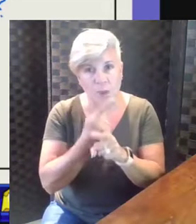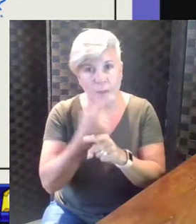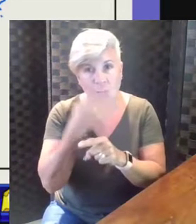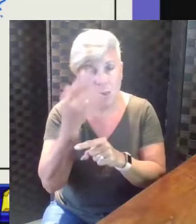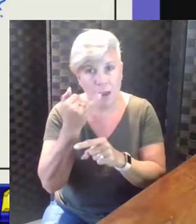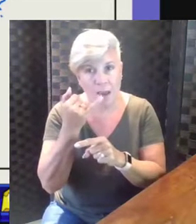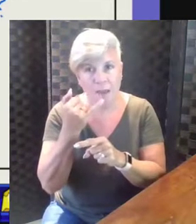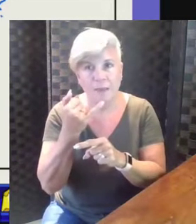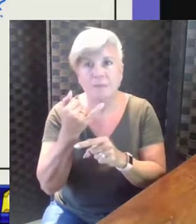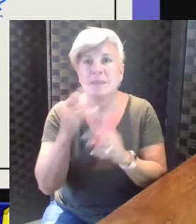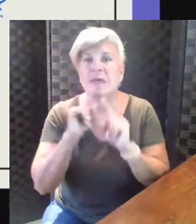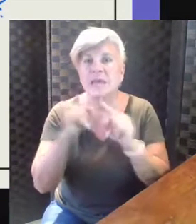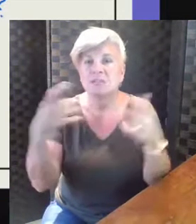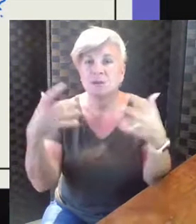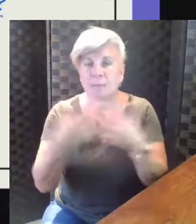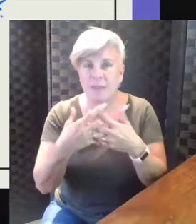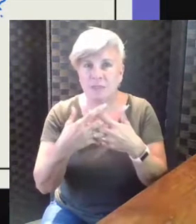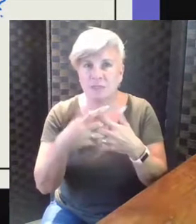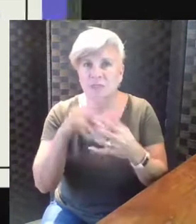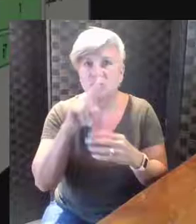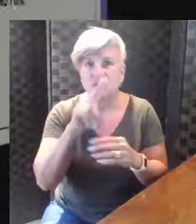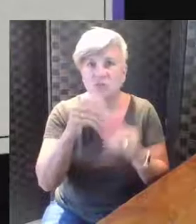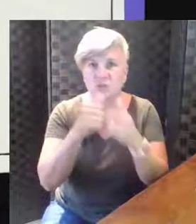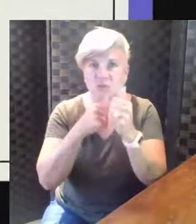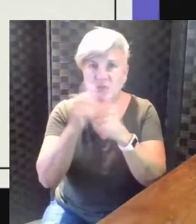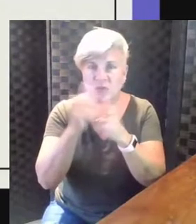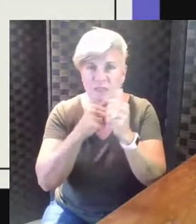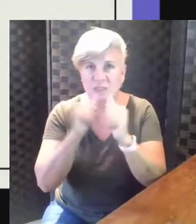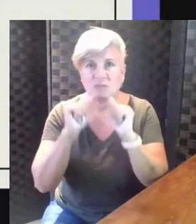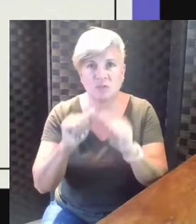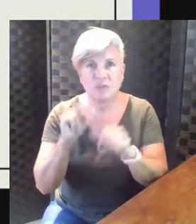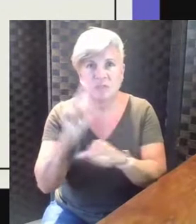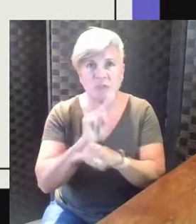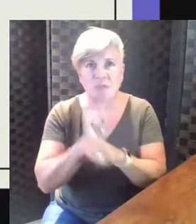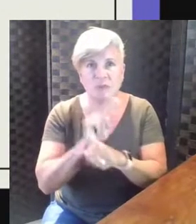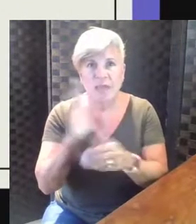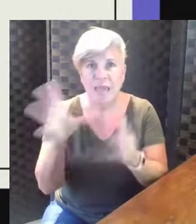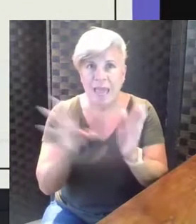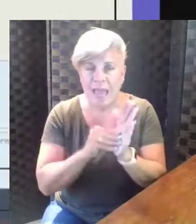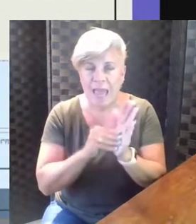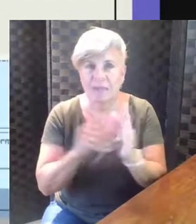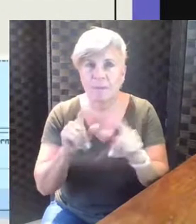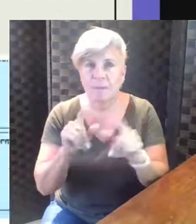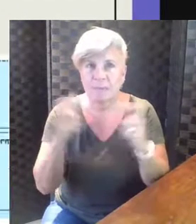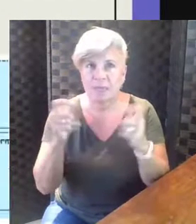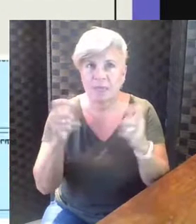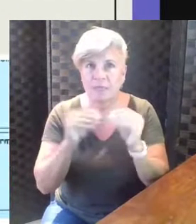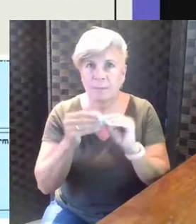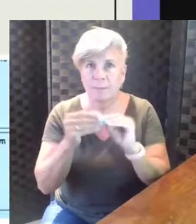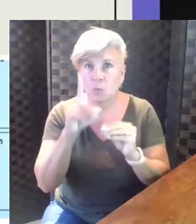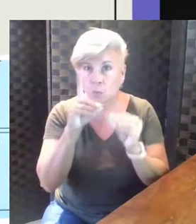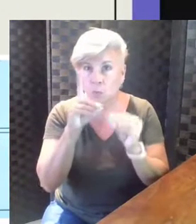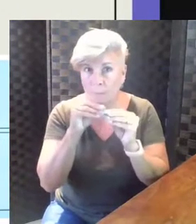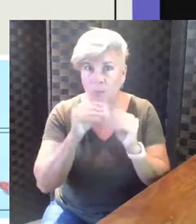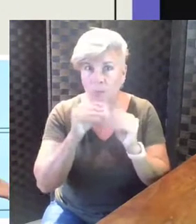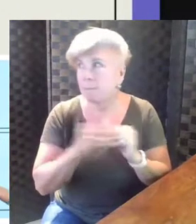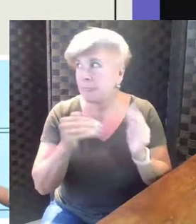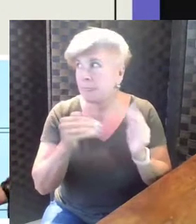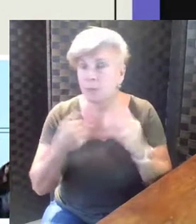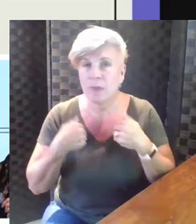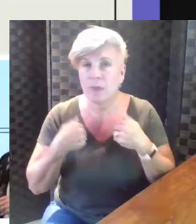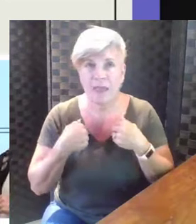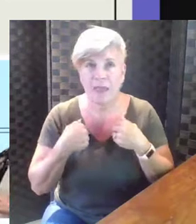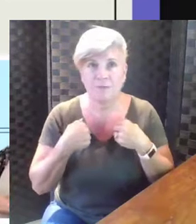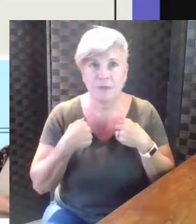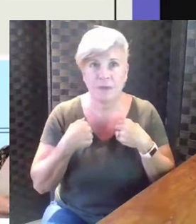match. Those are 2 strategies you can use when adding larger numbers. Let's try one more. So again, we have our